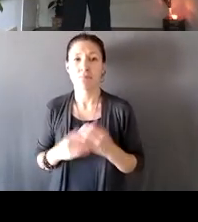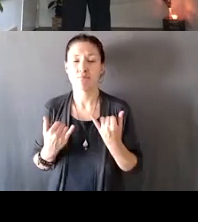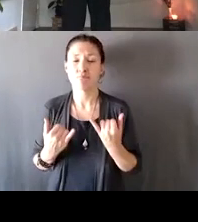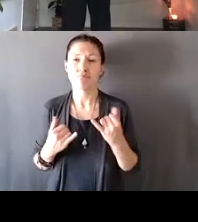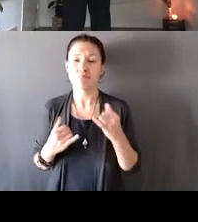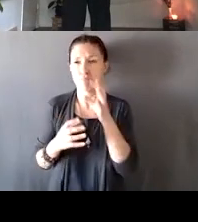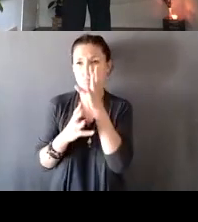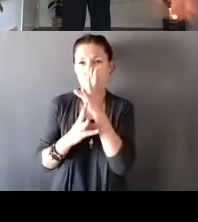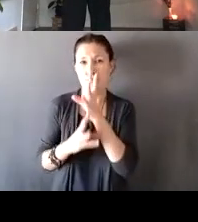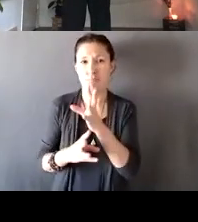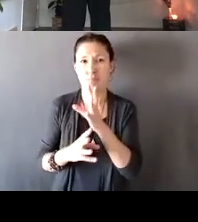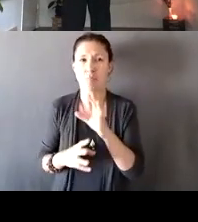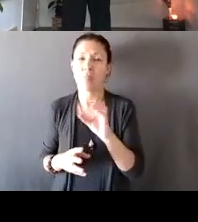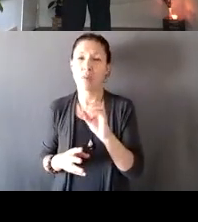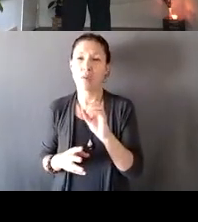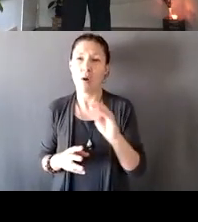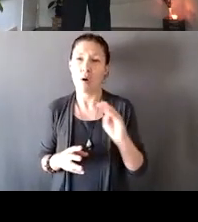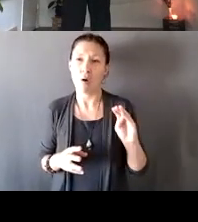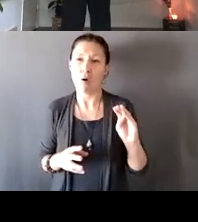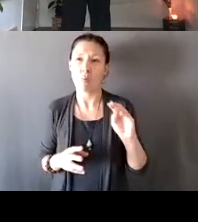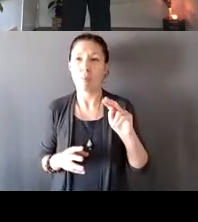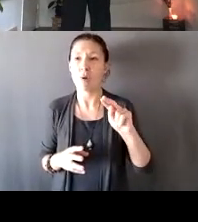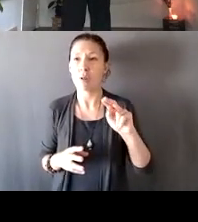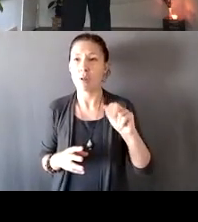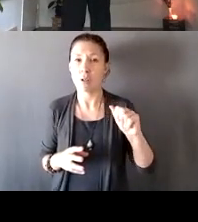Om Namo